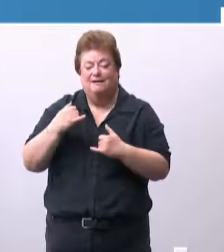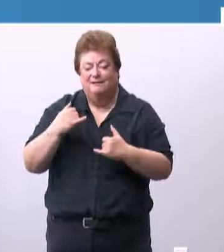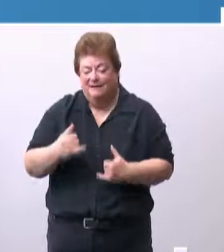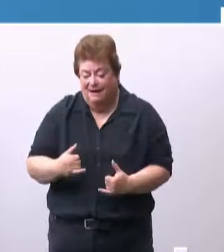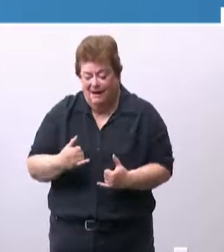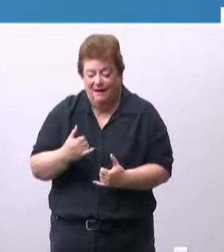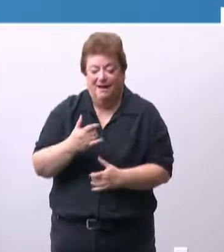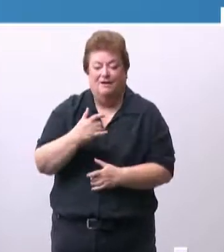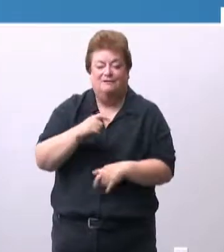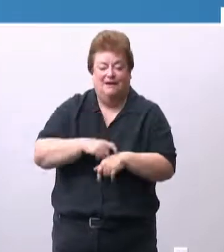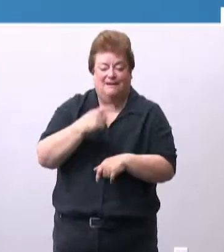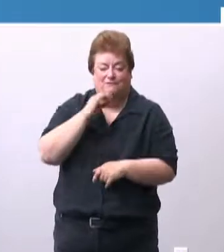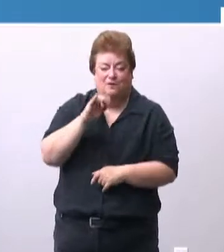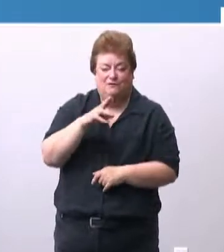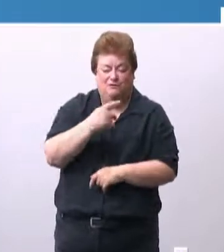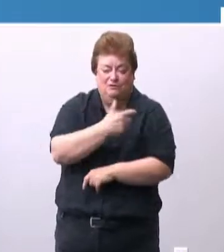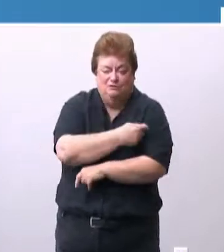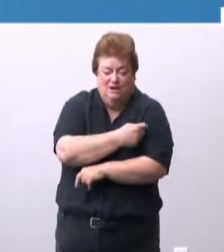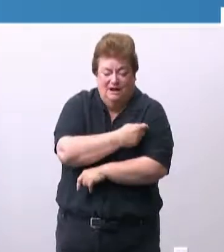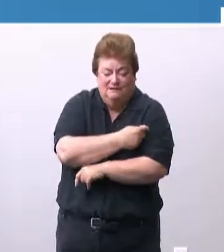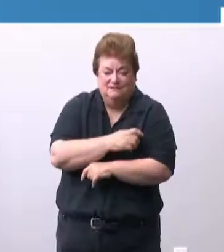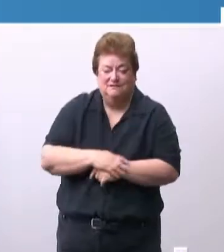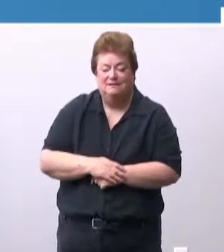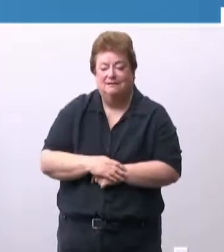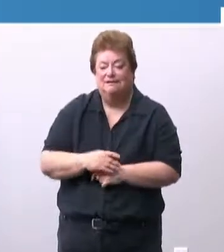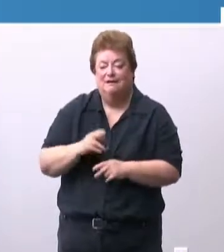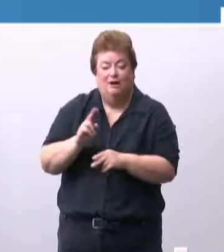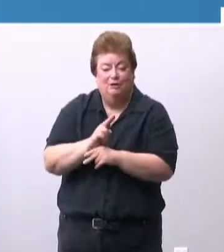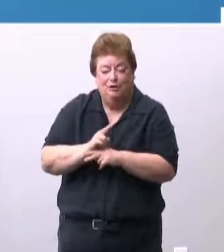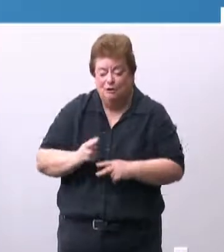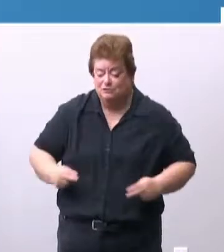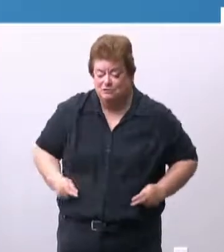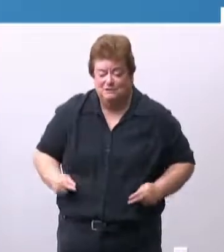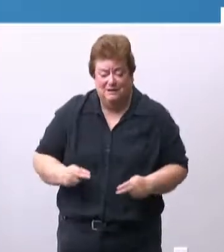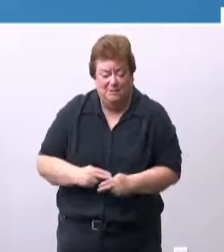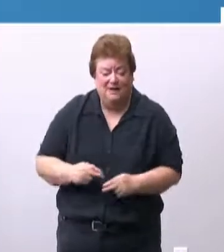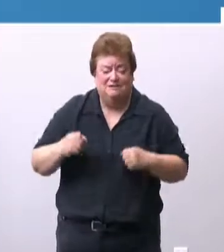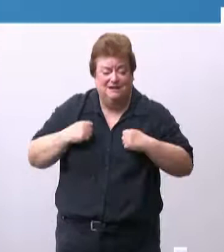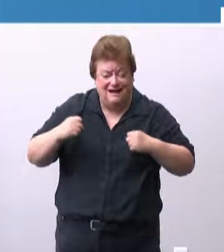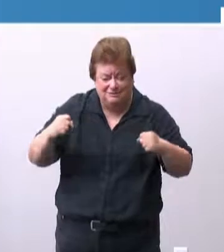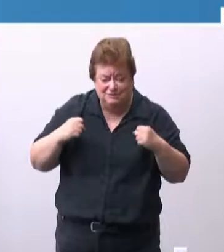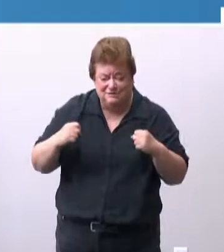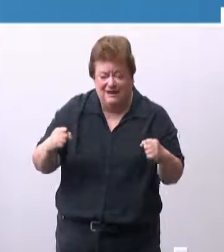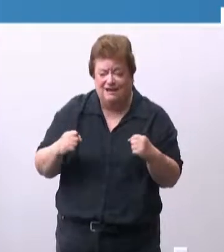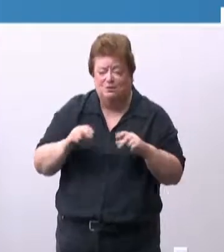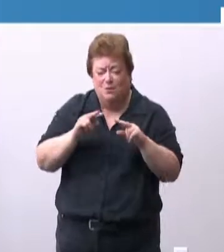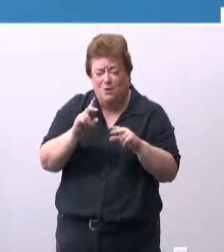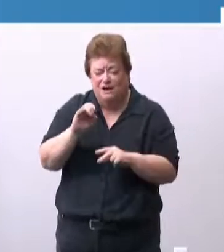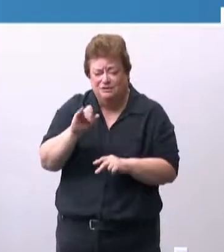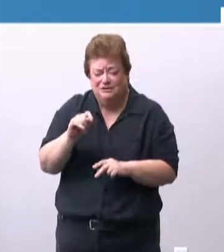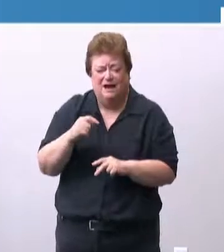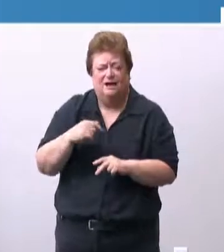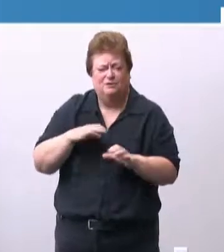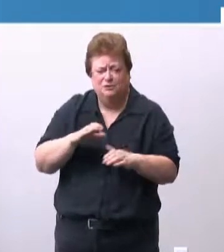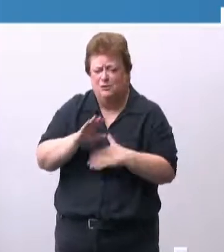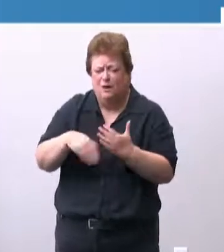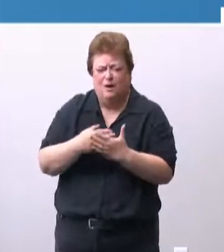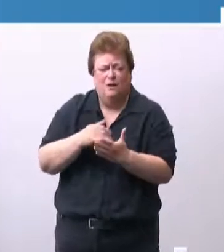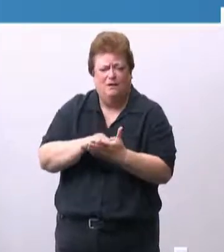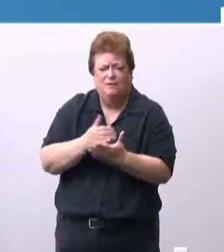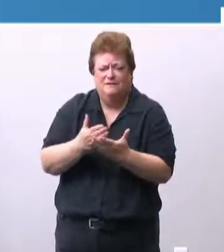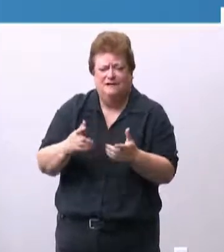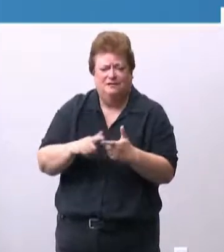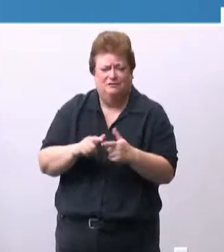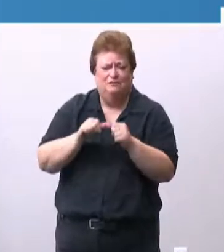take care of your diabetes and high blood pressure, eat right, exercise, and do all those things that we always want people to do. So stay safe and